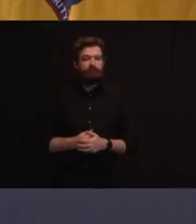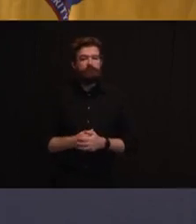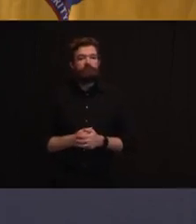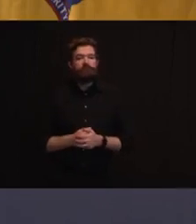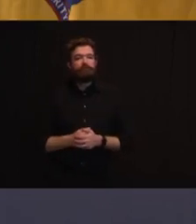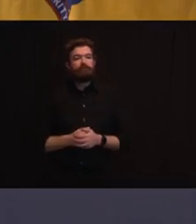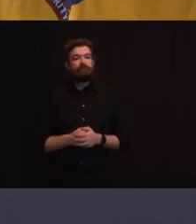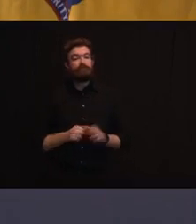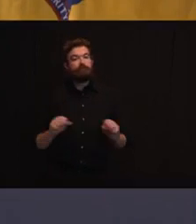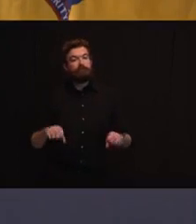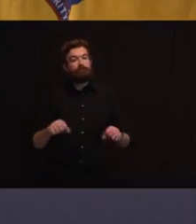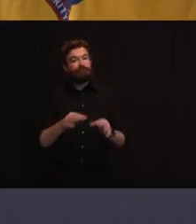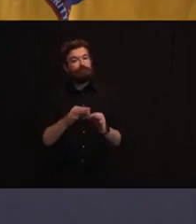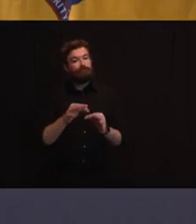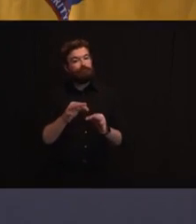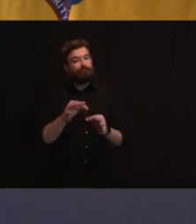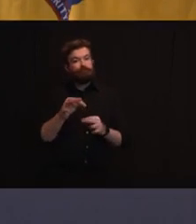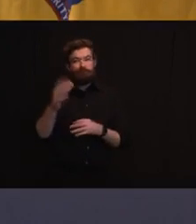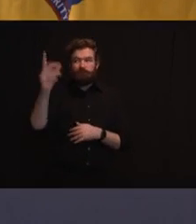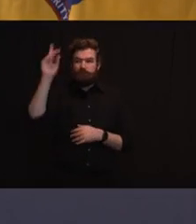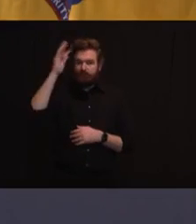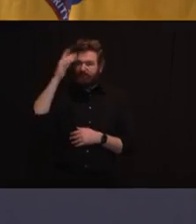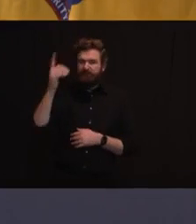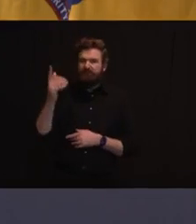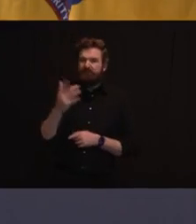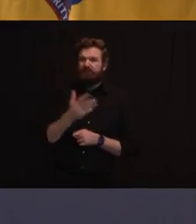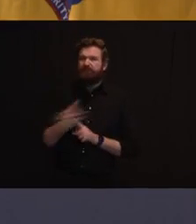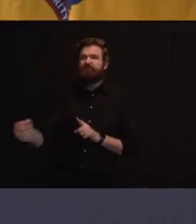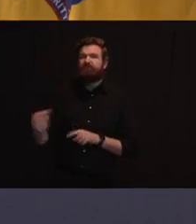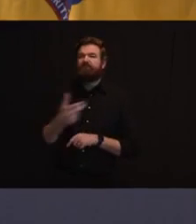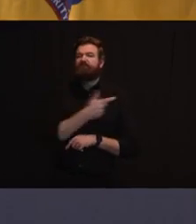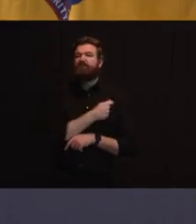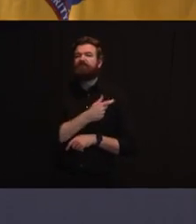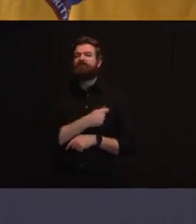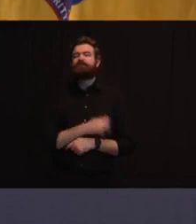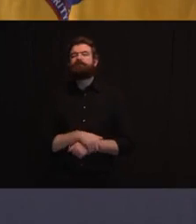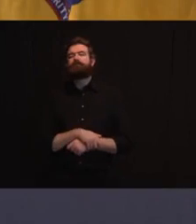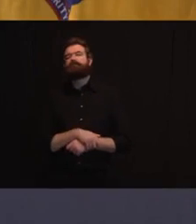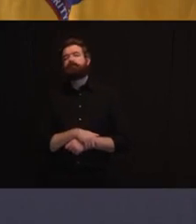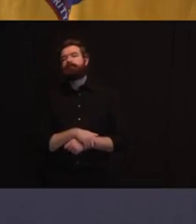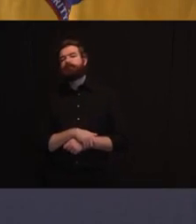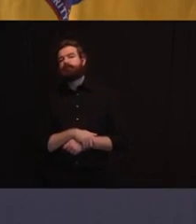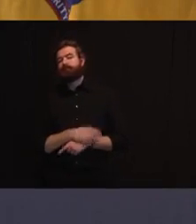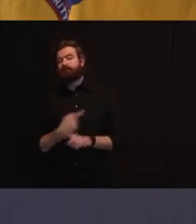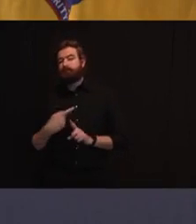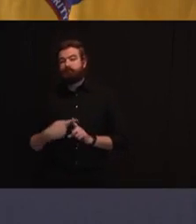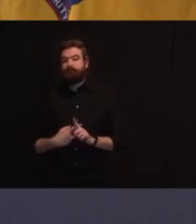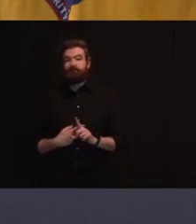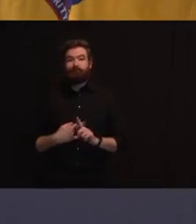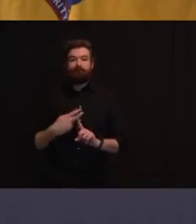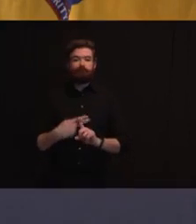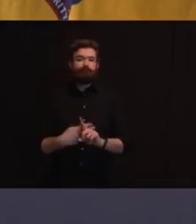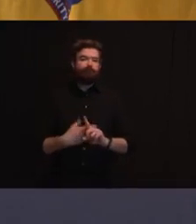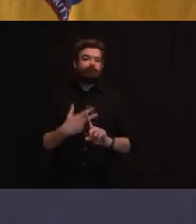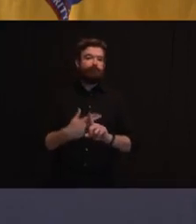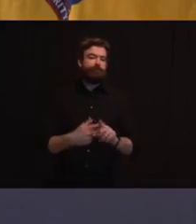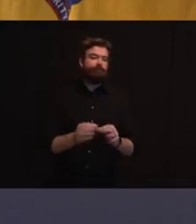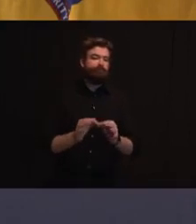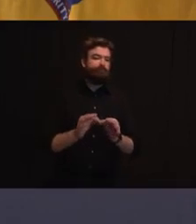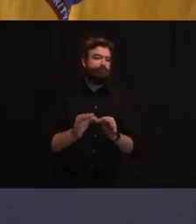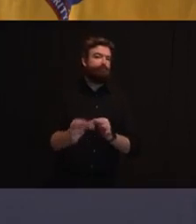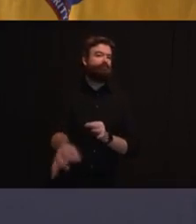the feds, that's going to be probably within that same window, but pushed back. It's going to ramp up at a